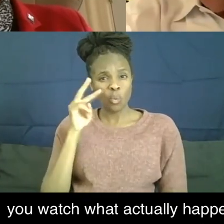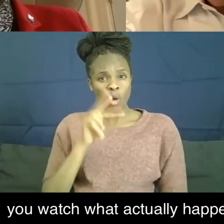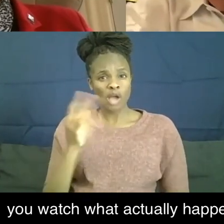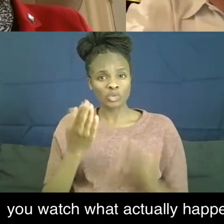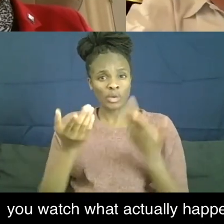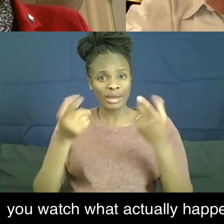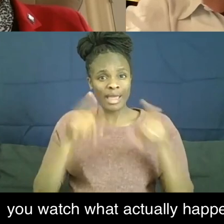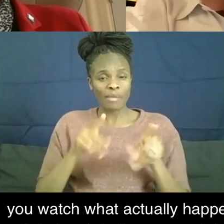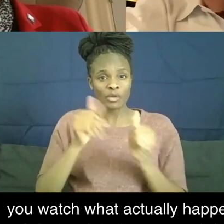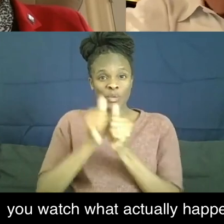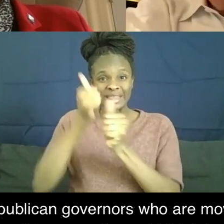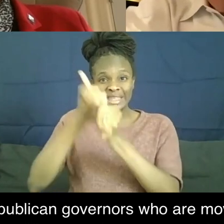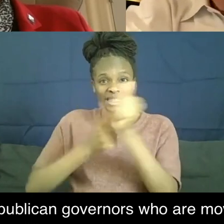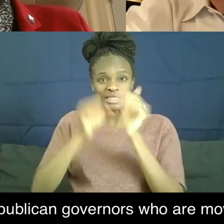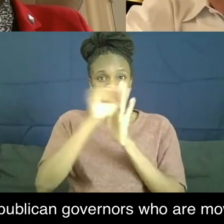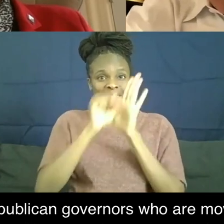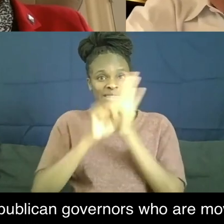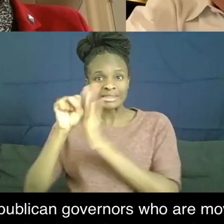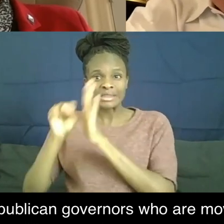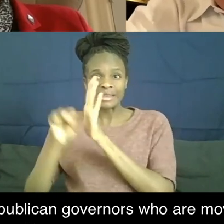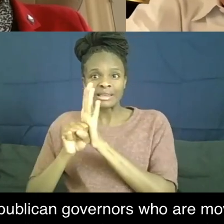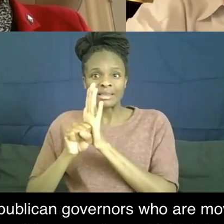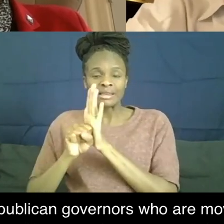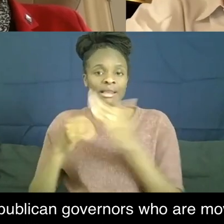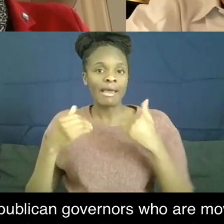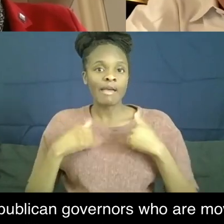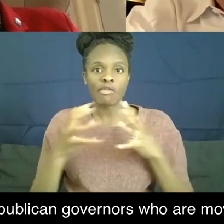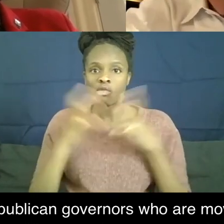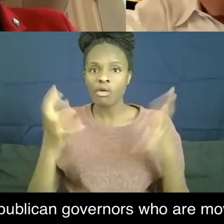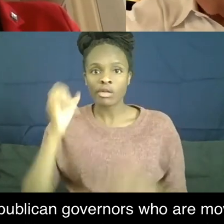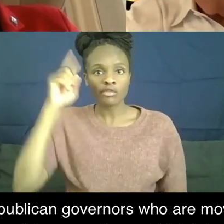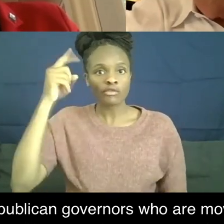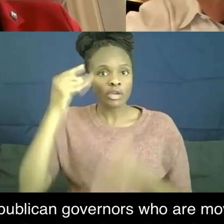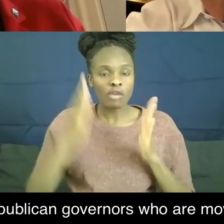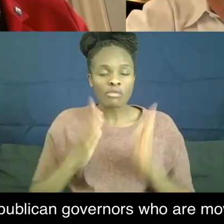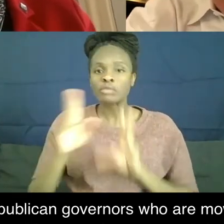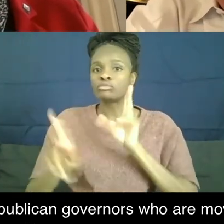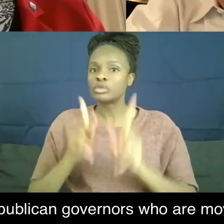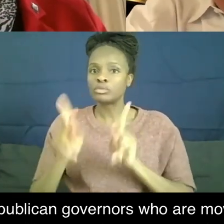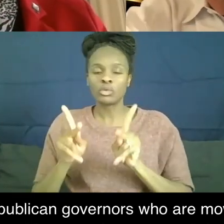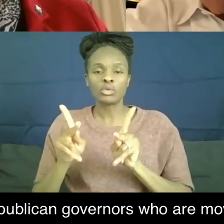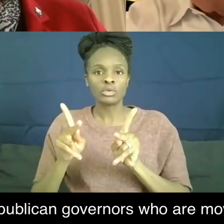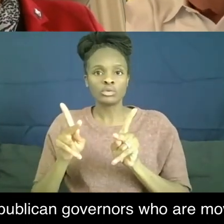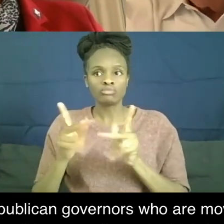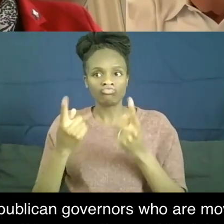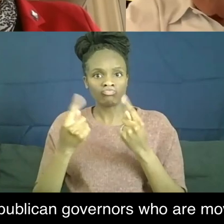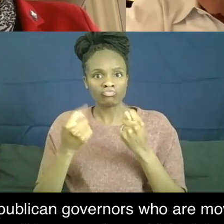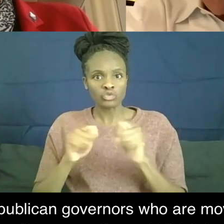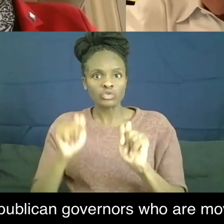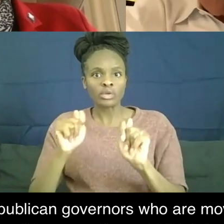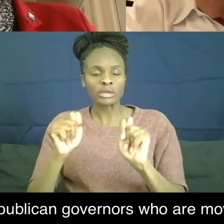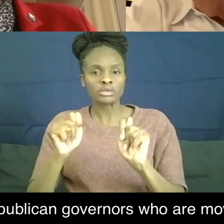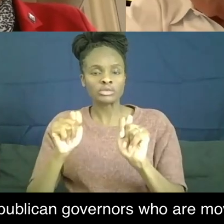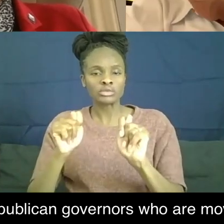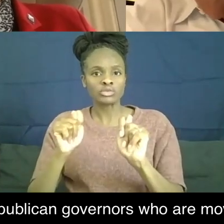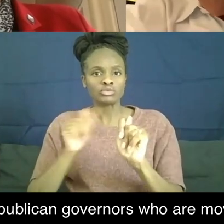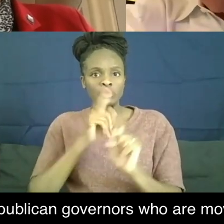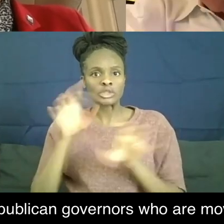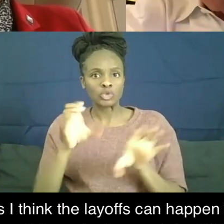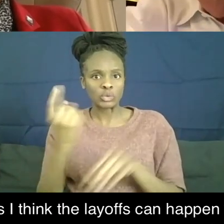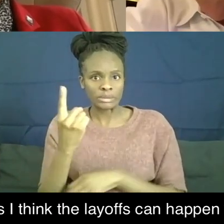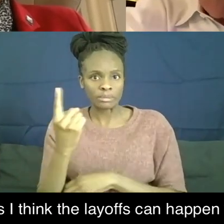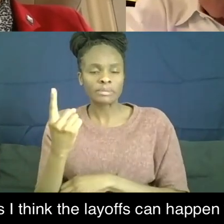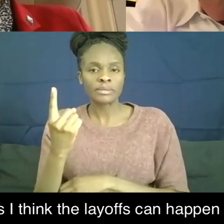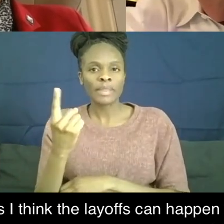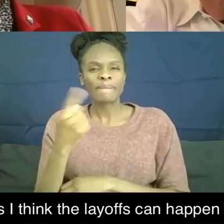state by state, there are a lot of Republican governors who are moving on this, uh, necessity. And I think, I think